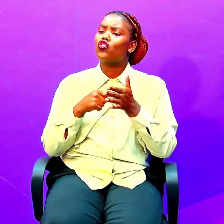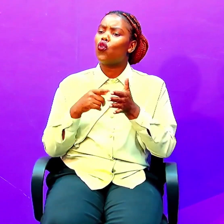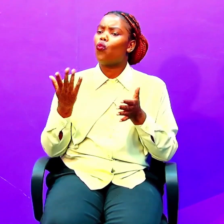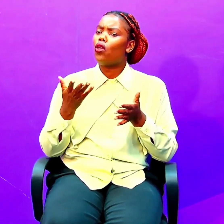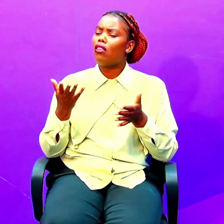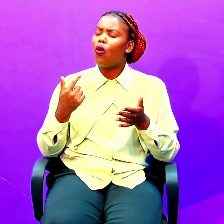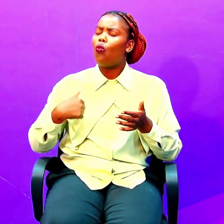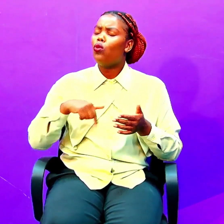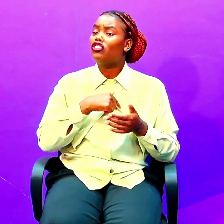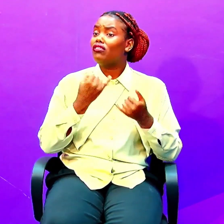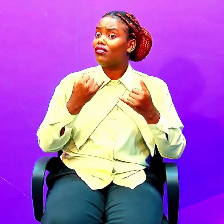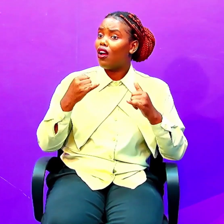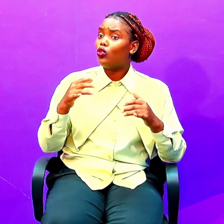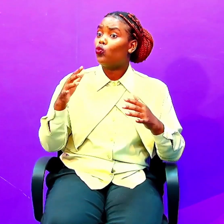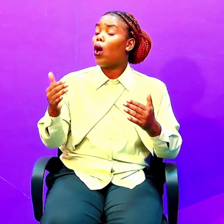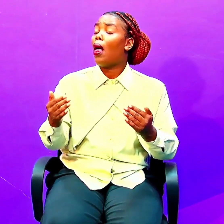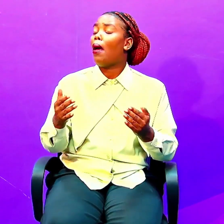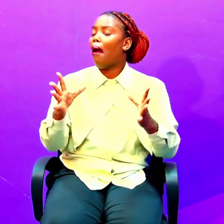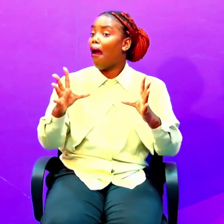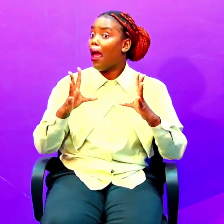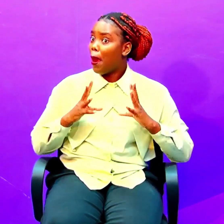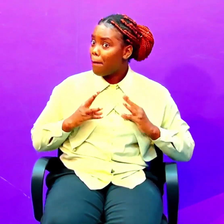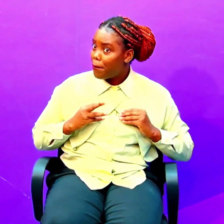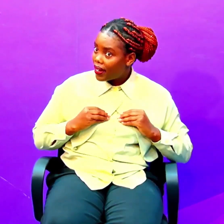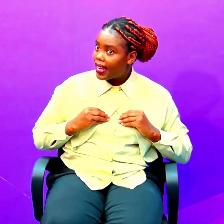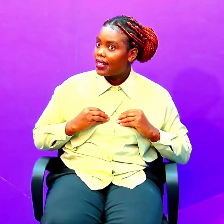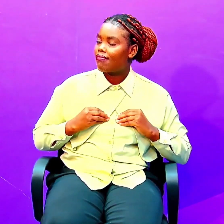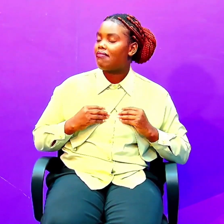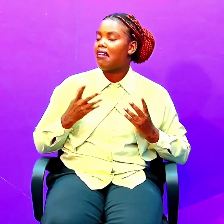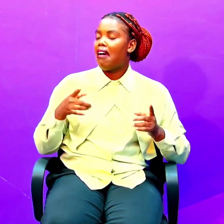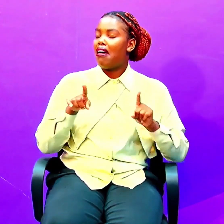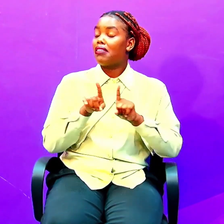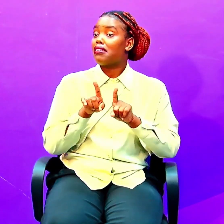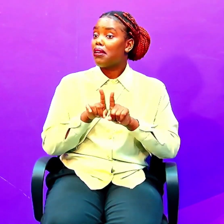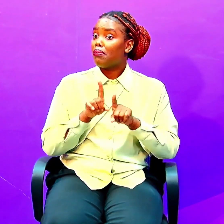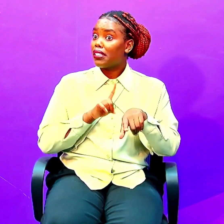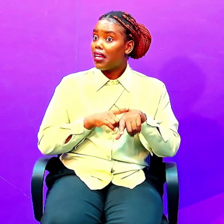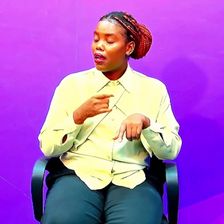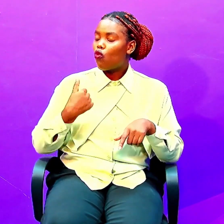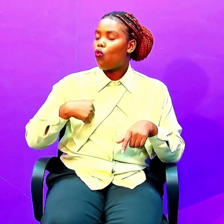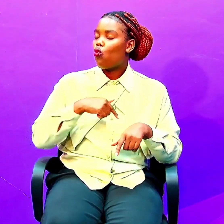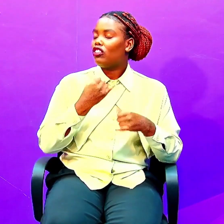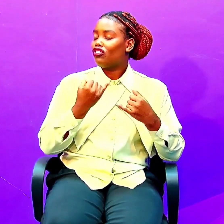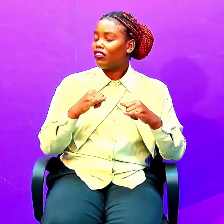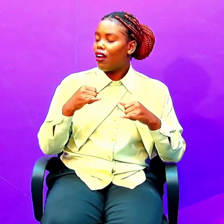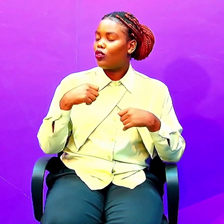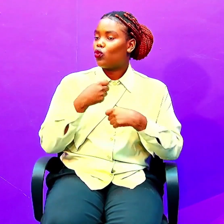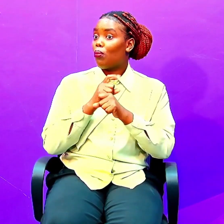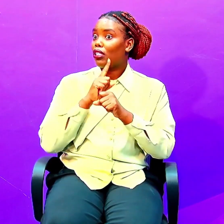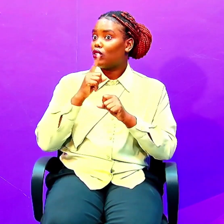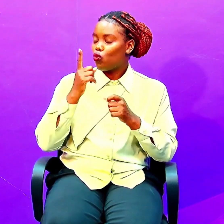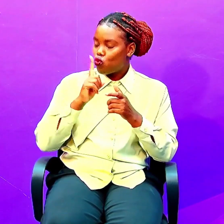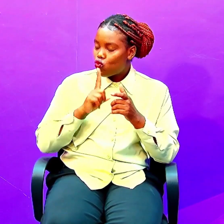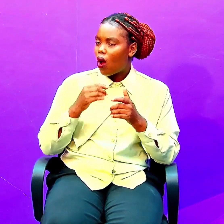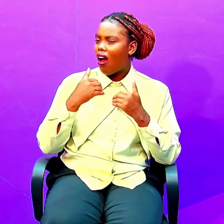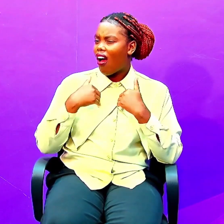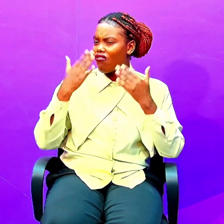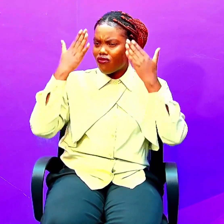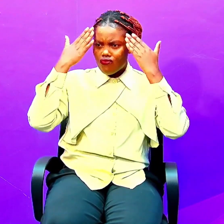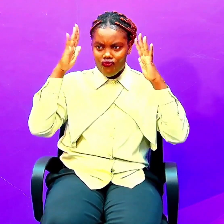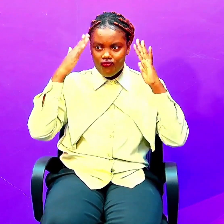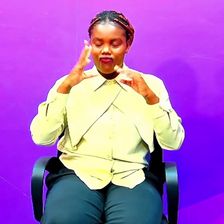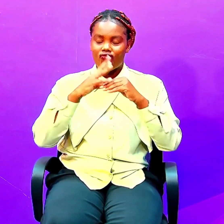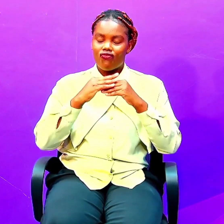So welcome to The Voice Show, where we try to embrace, at the same time, we try to make